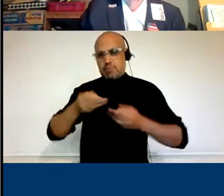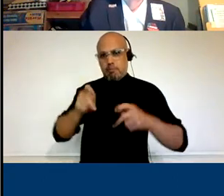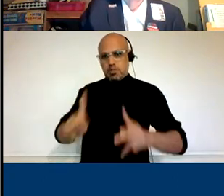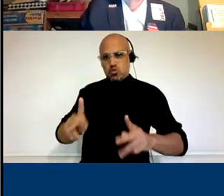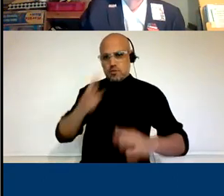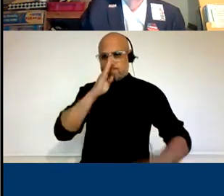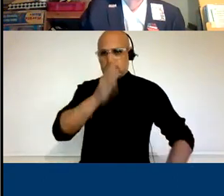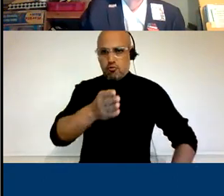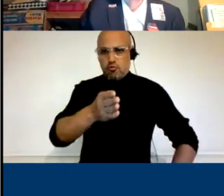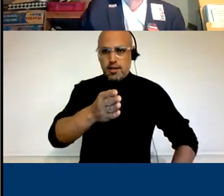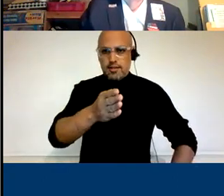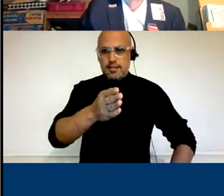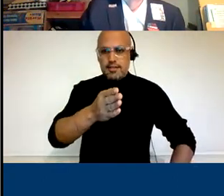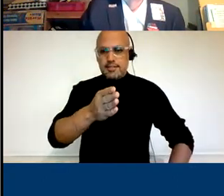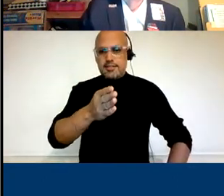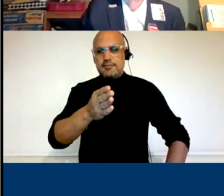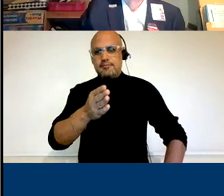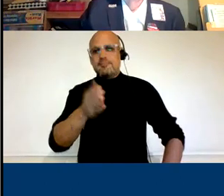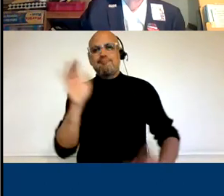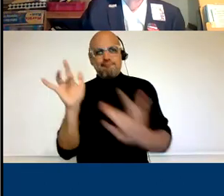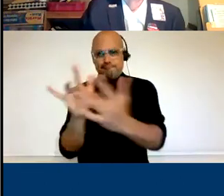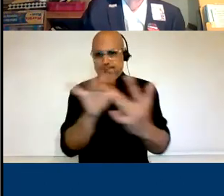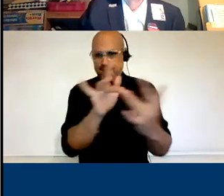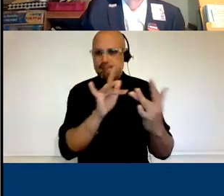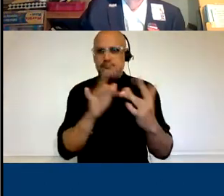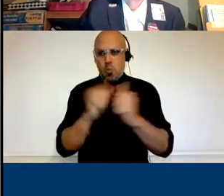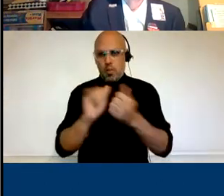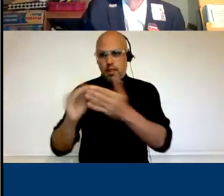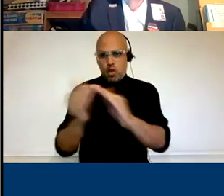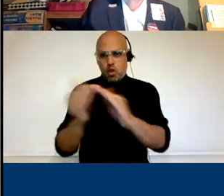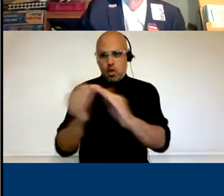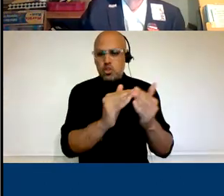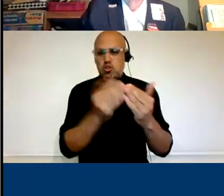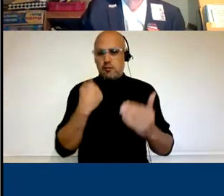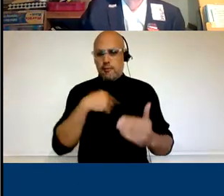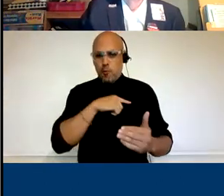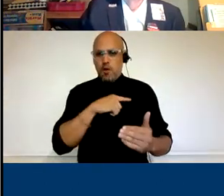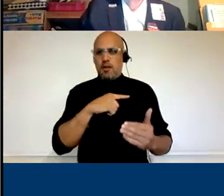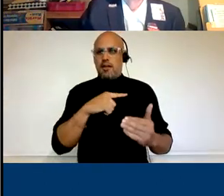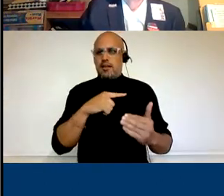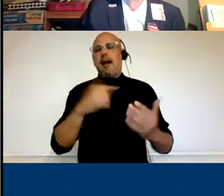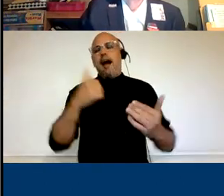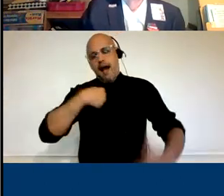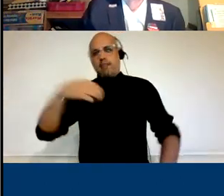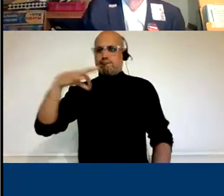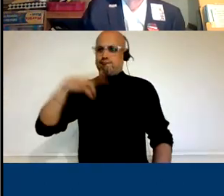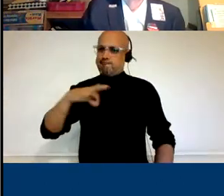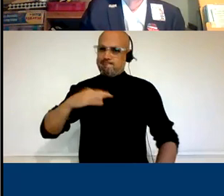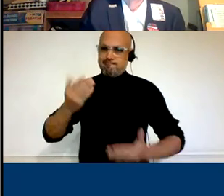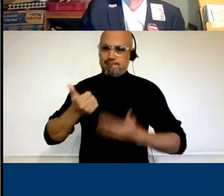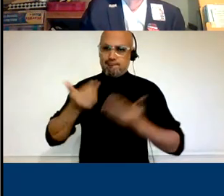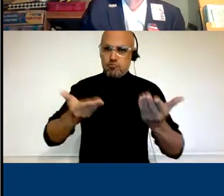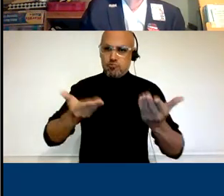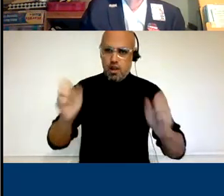directly essentially get in touch with the community that I have a privilege to serve.